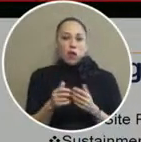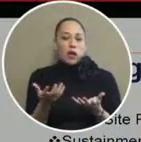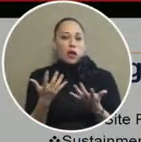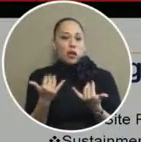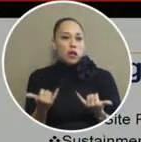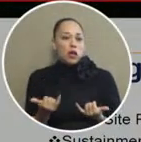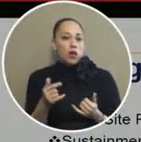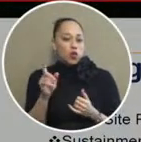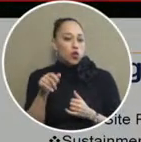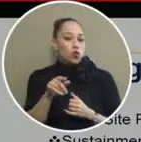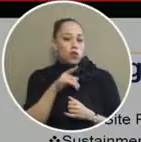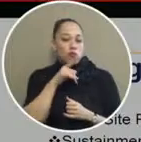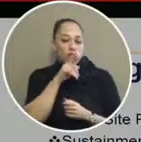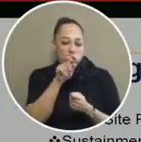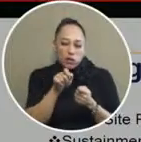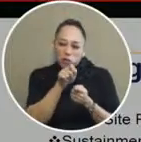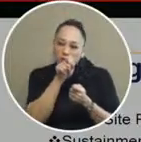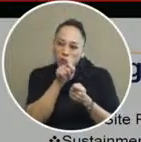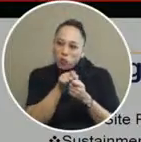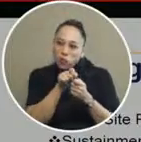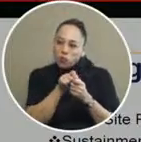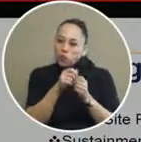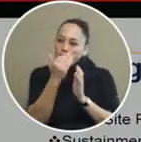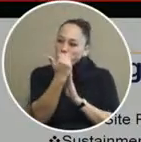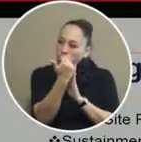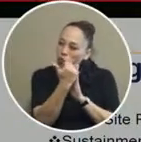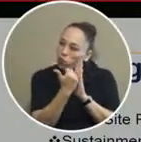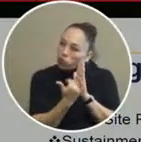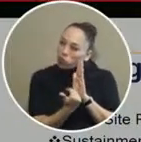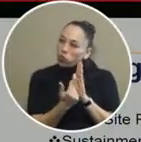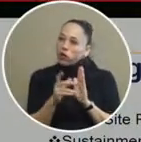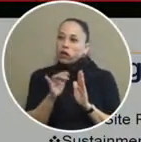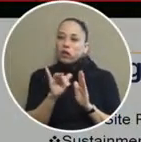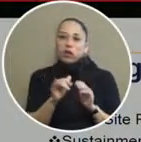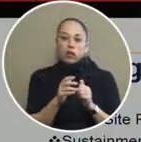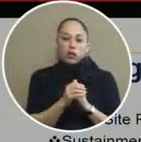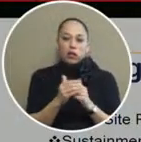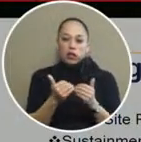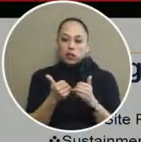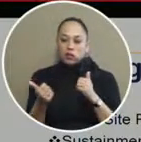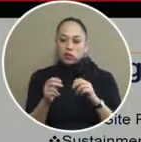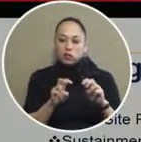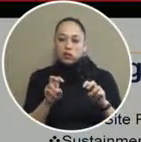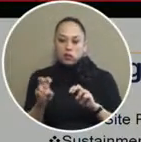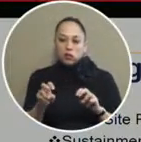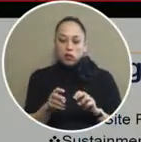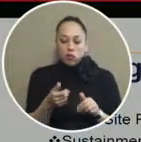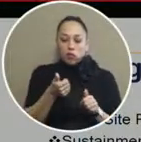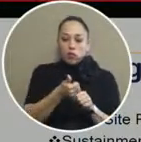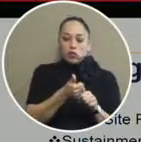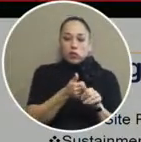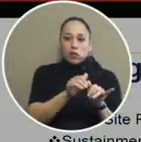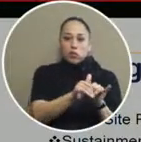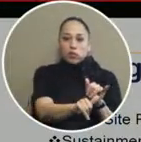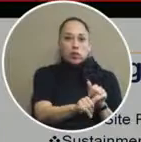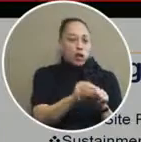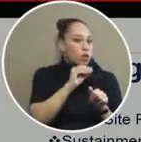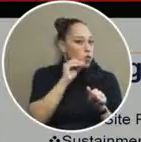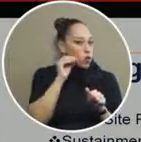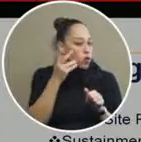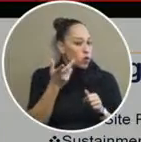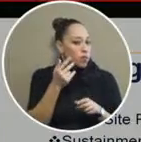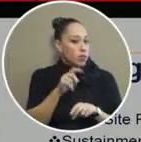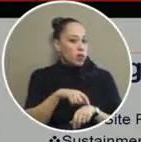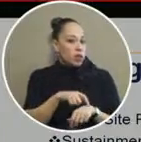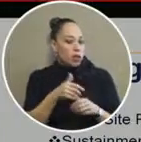now we have to really specify and spell out in guidelines. Things like what our procedures are for self-quarantine of employees,